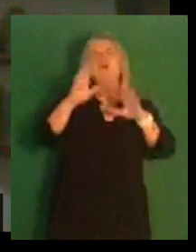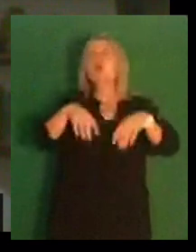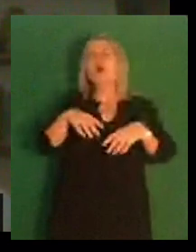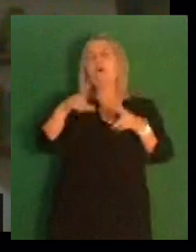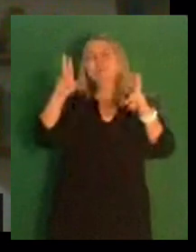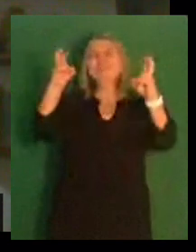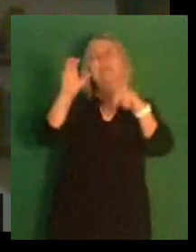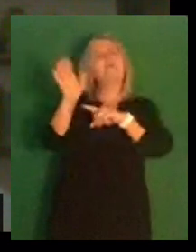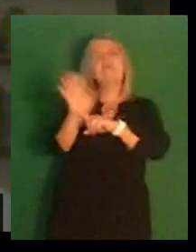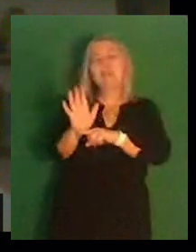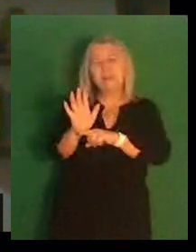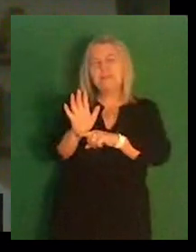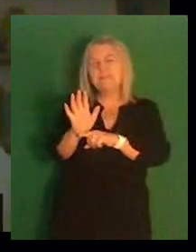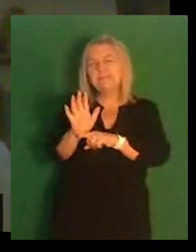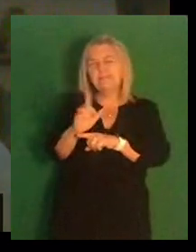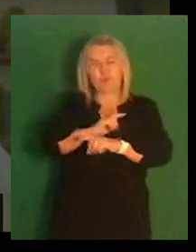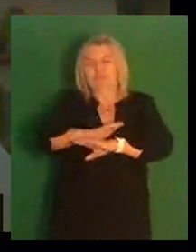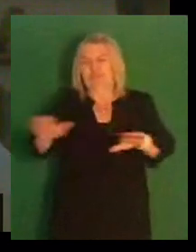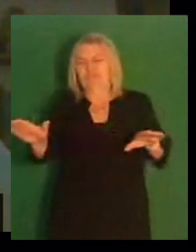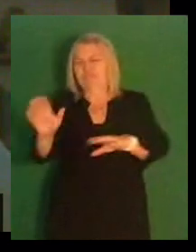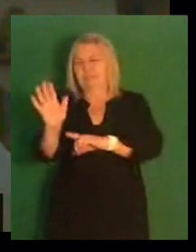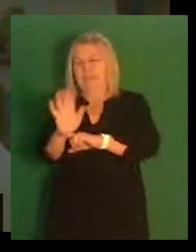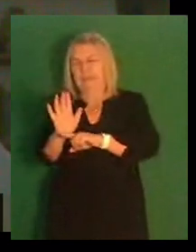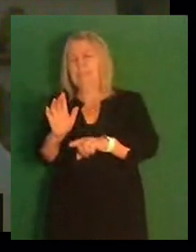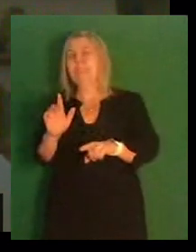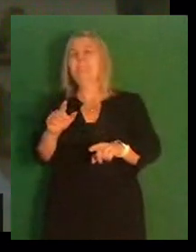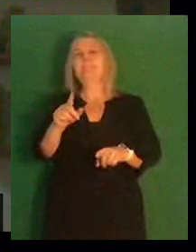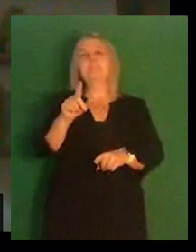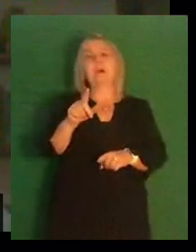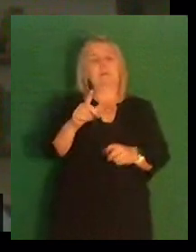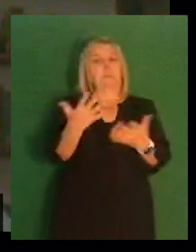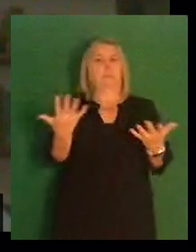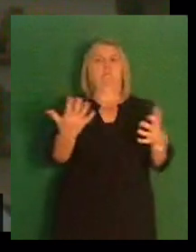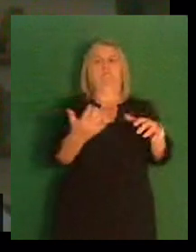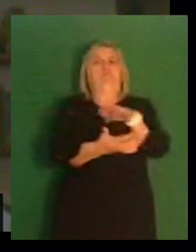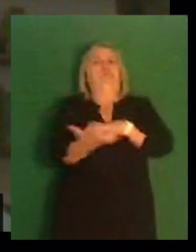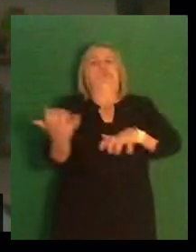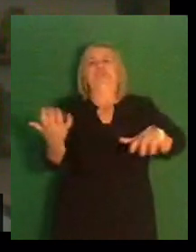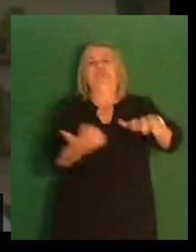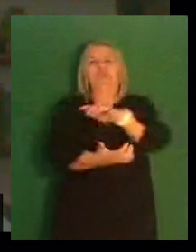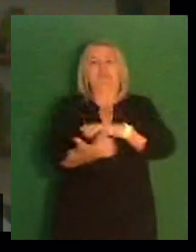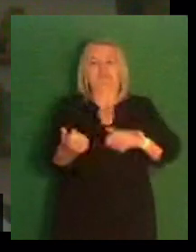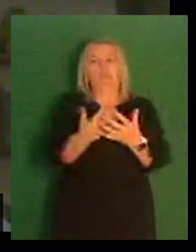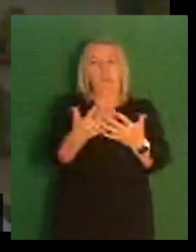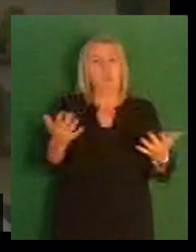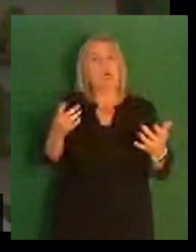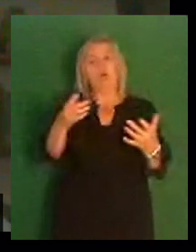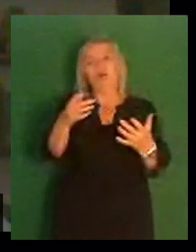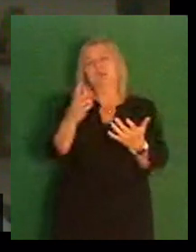there was a lot of complications around that, but also because so much of the work was meeting